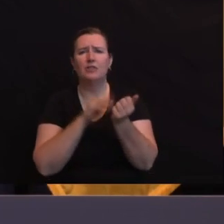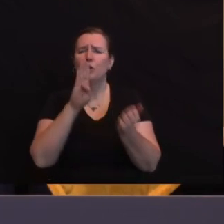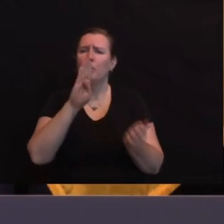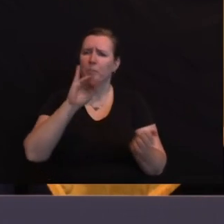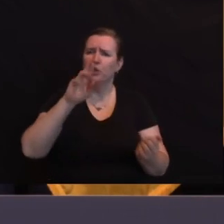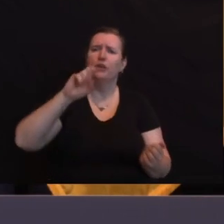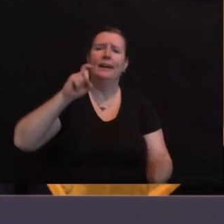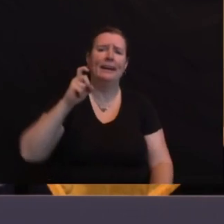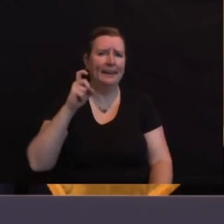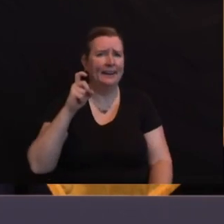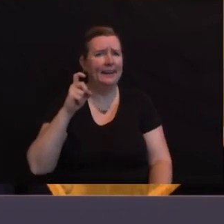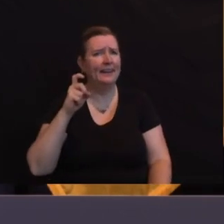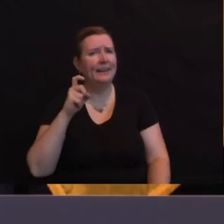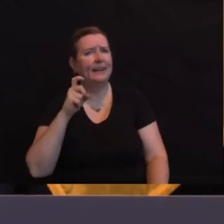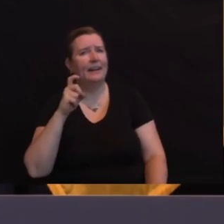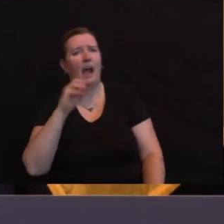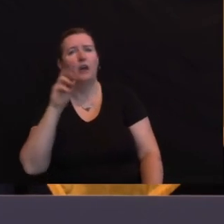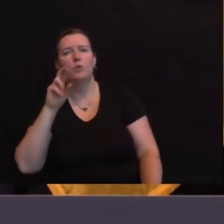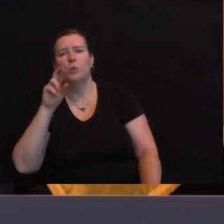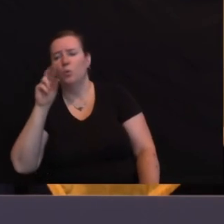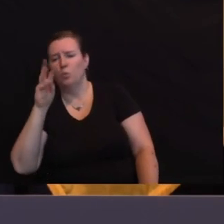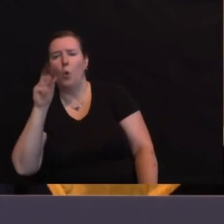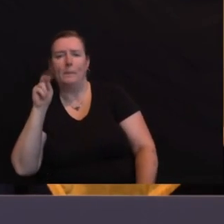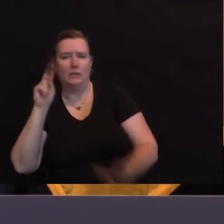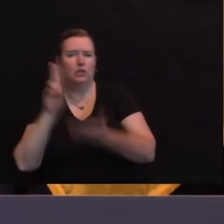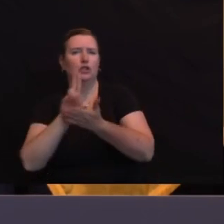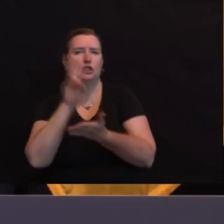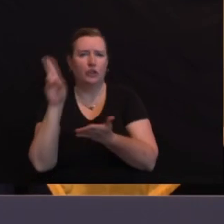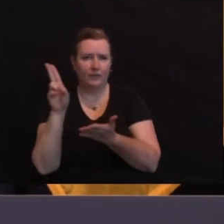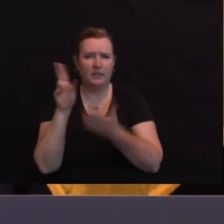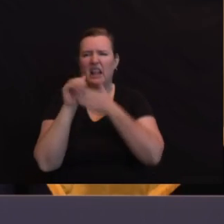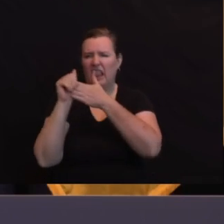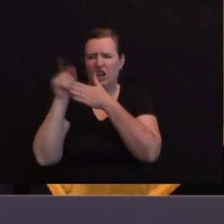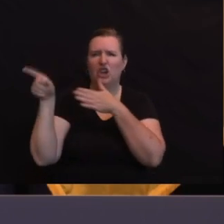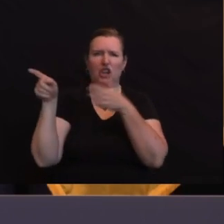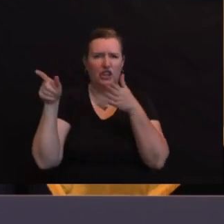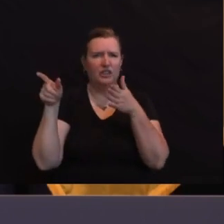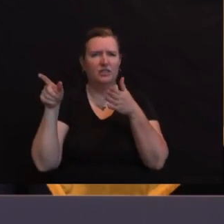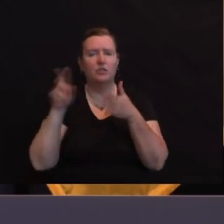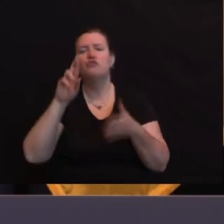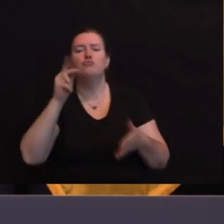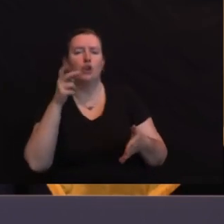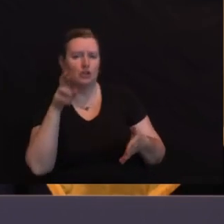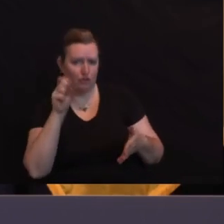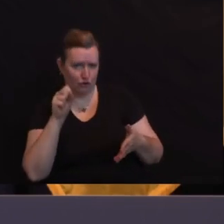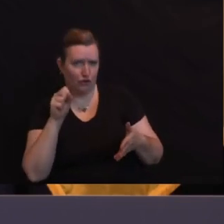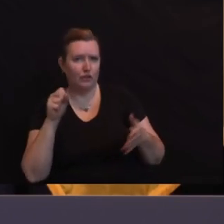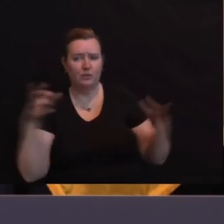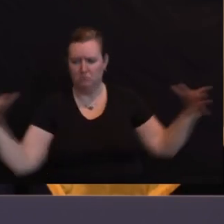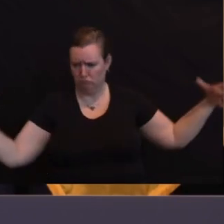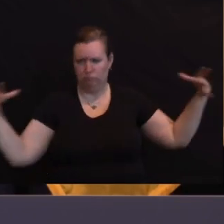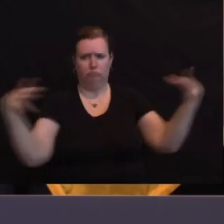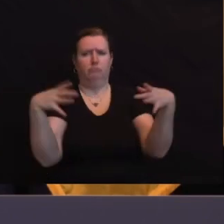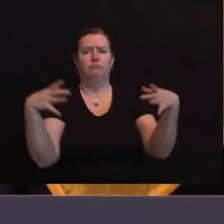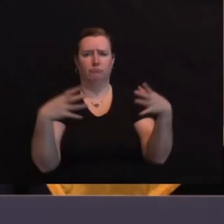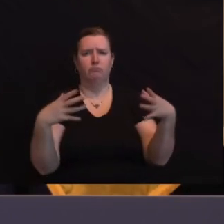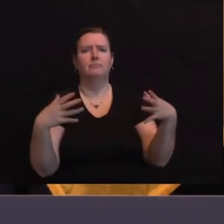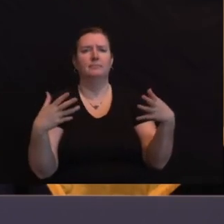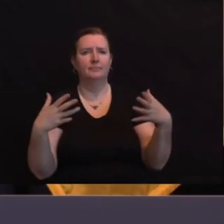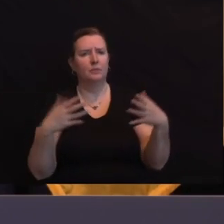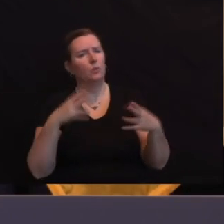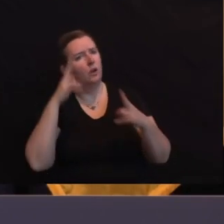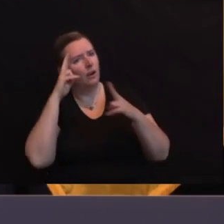of both Rowan University, where Judy and Pat joined her, and Rutgers University, where the three of us joined her. It was a real honor to have her